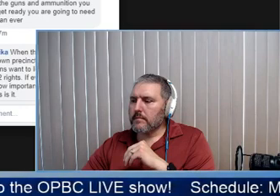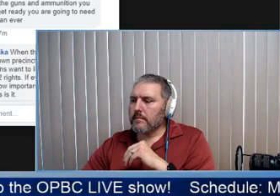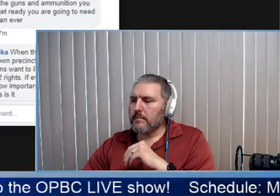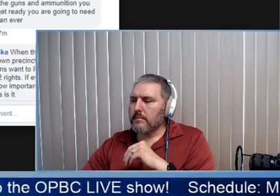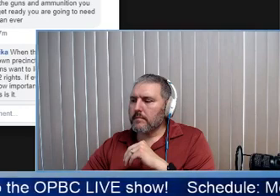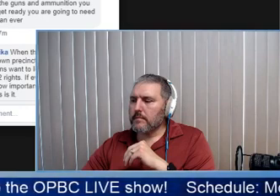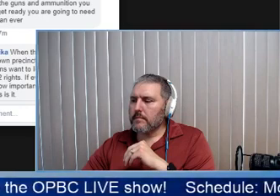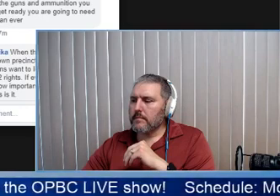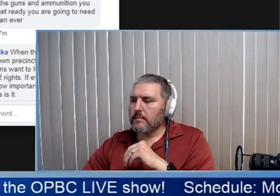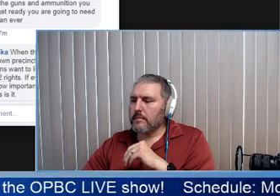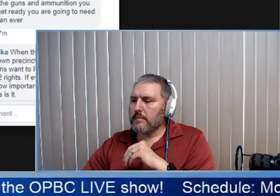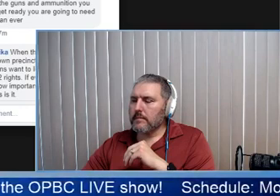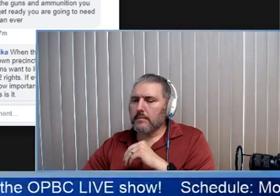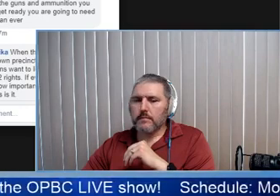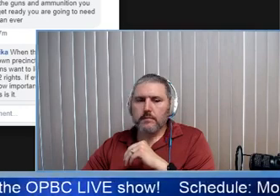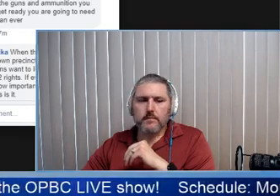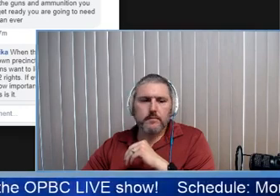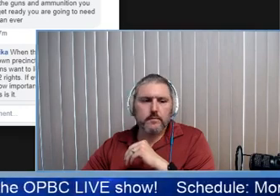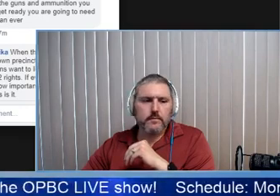be showers.